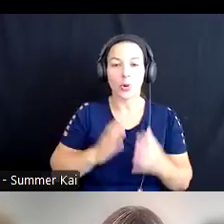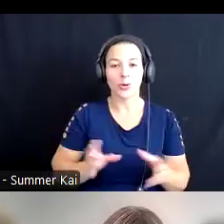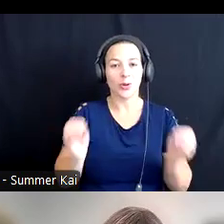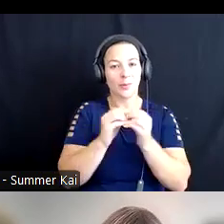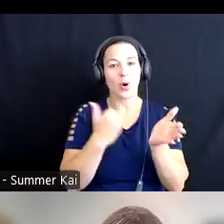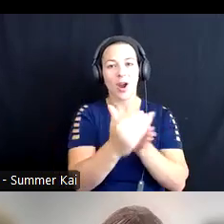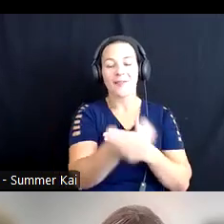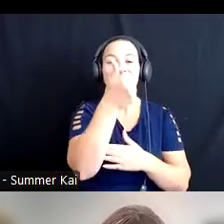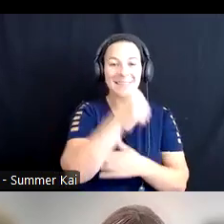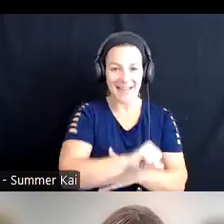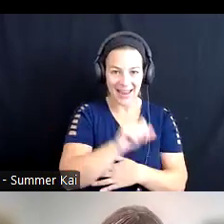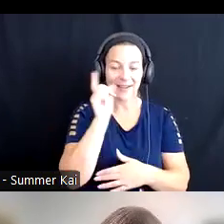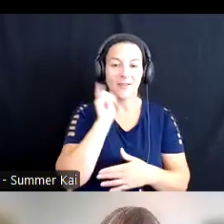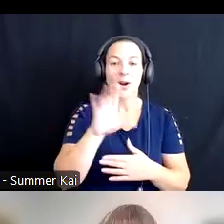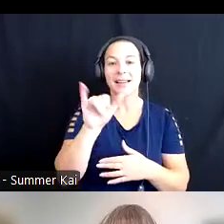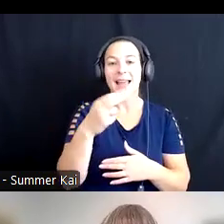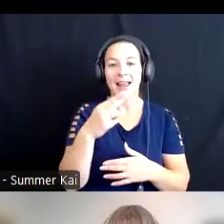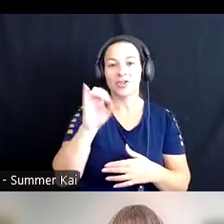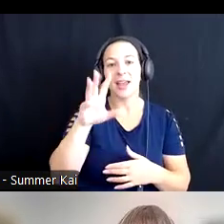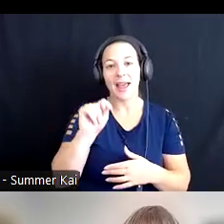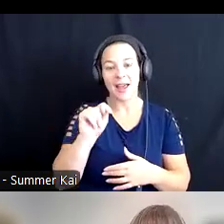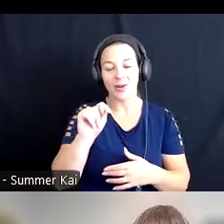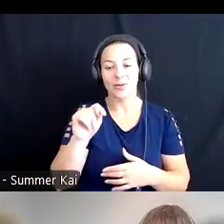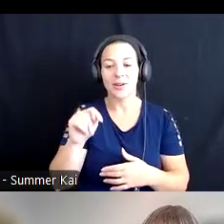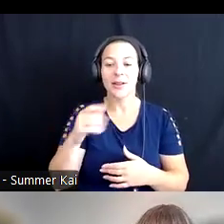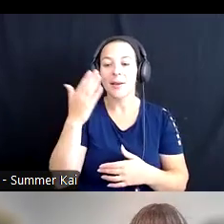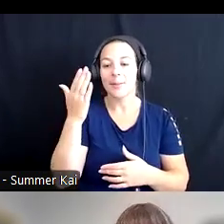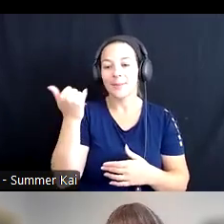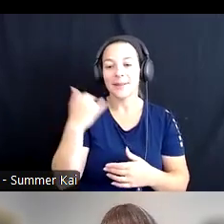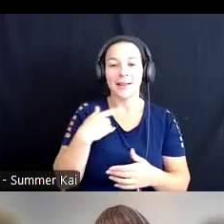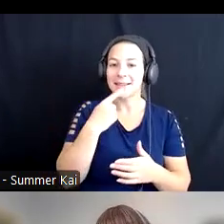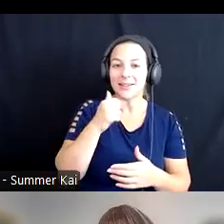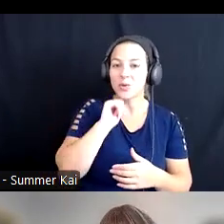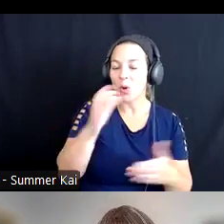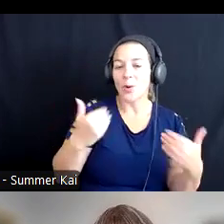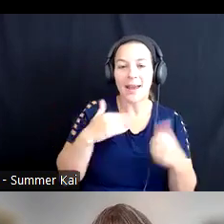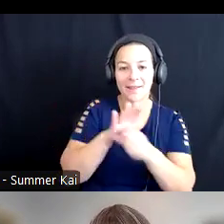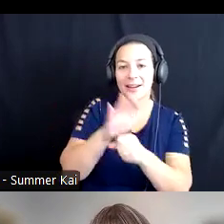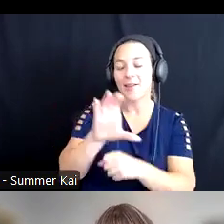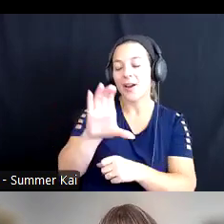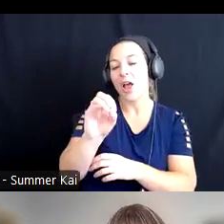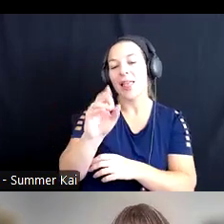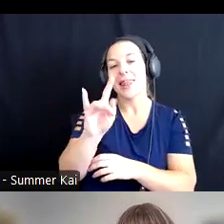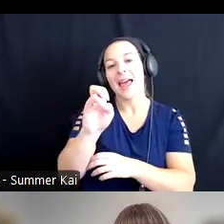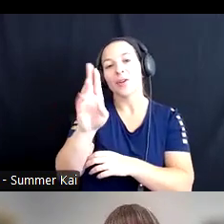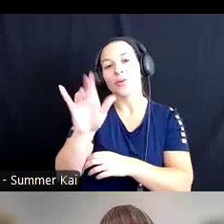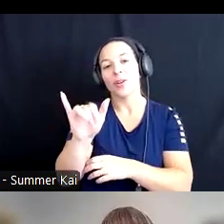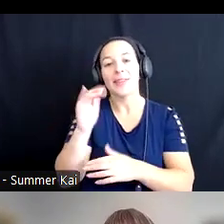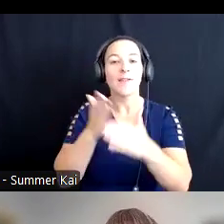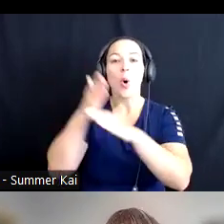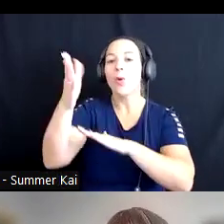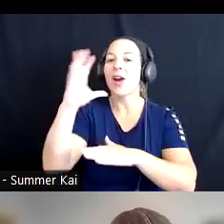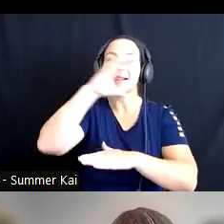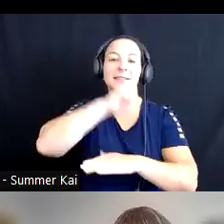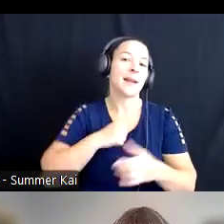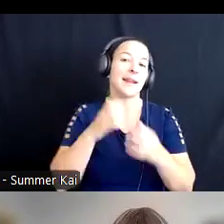for a refinancing or cash out refinancing, often because they're deemed not to have sufficient collateral. They have overestimated the values of their homes,